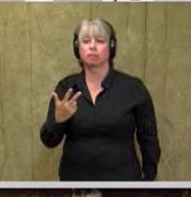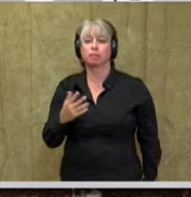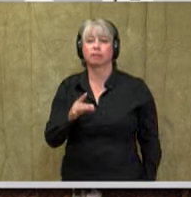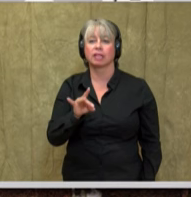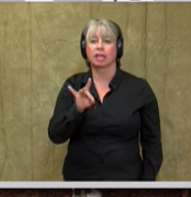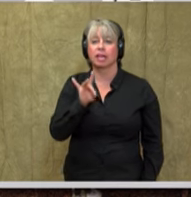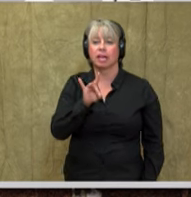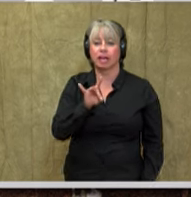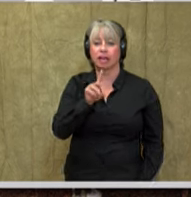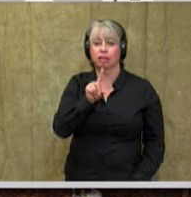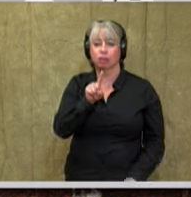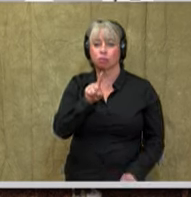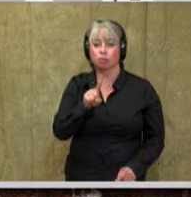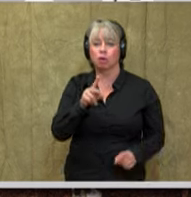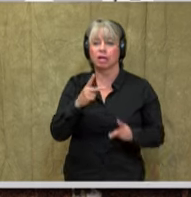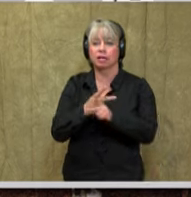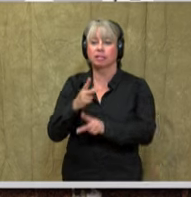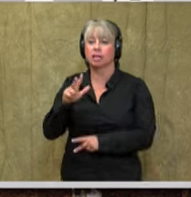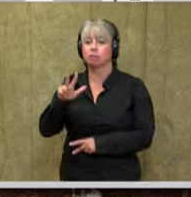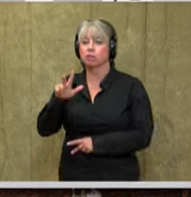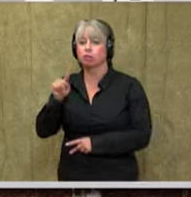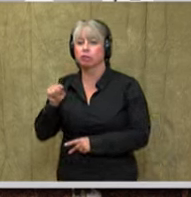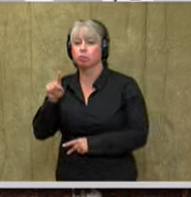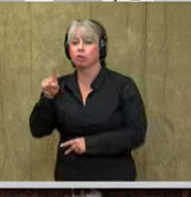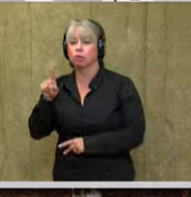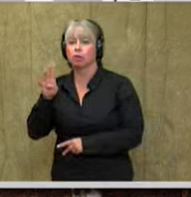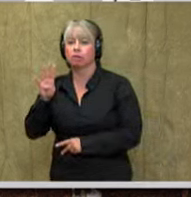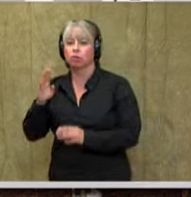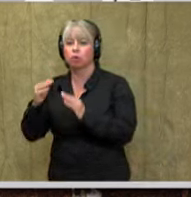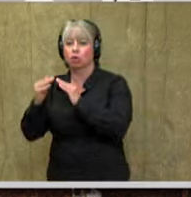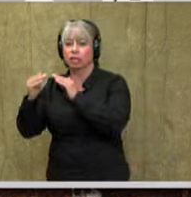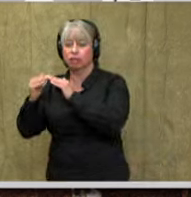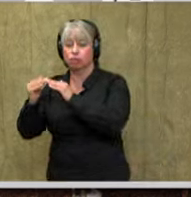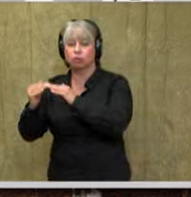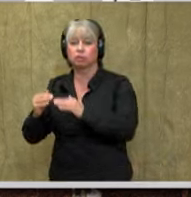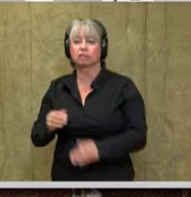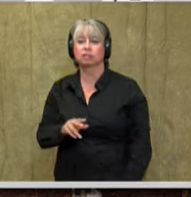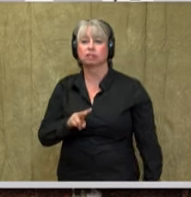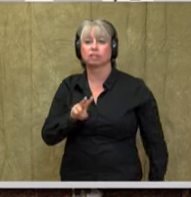81 times 3.14, that's going to get us to